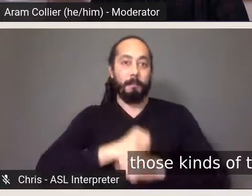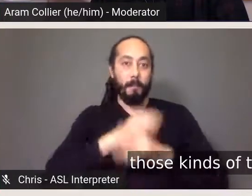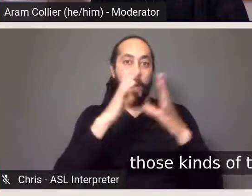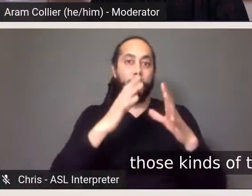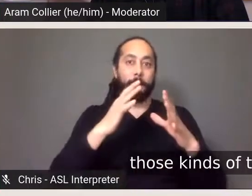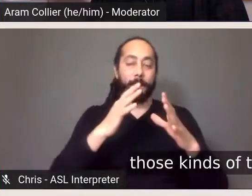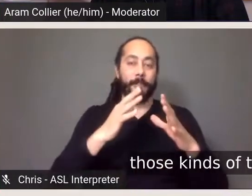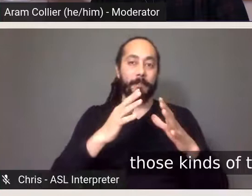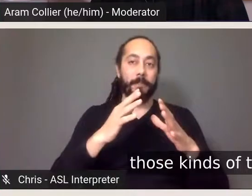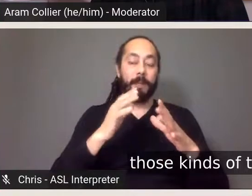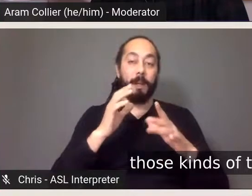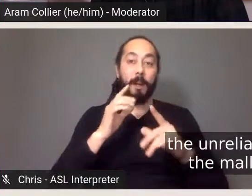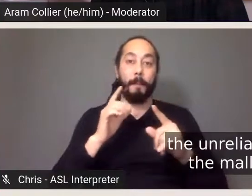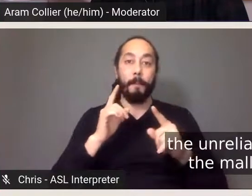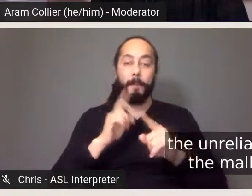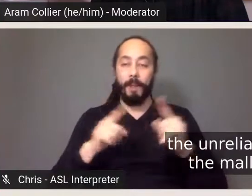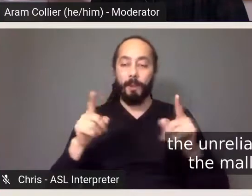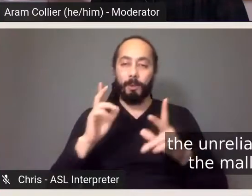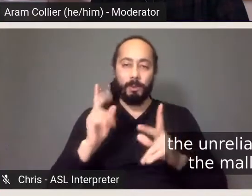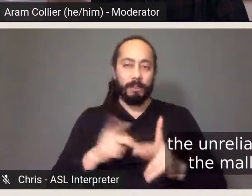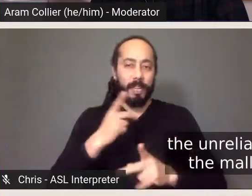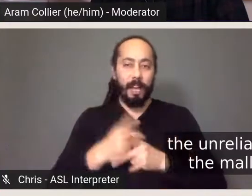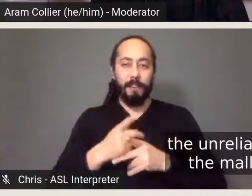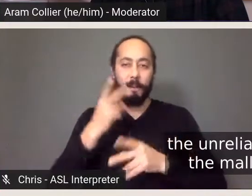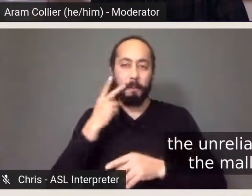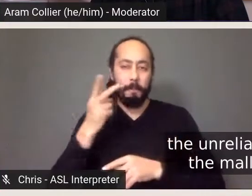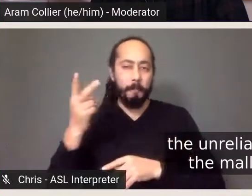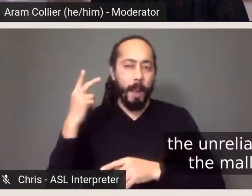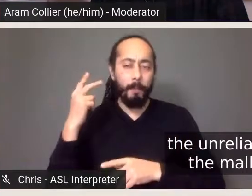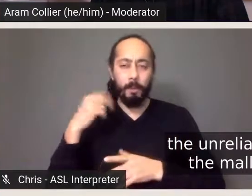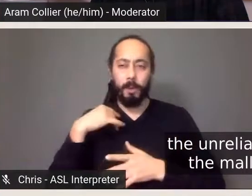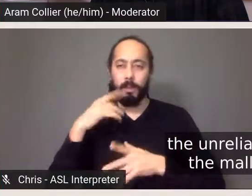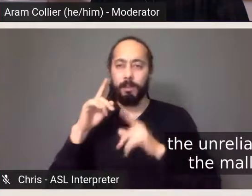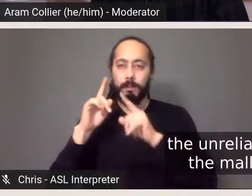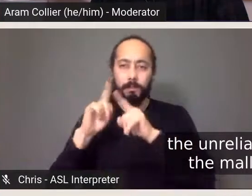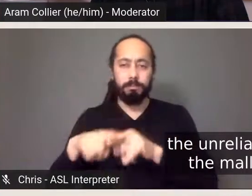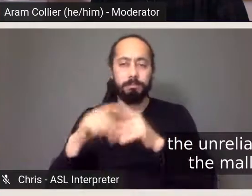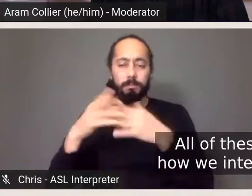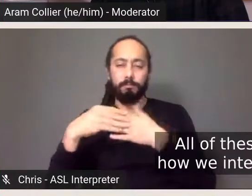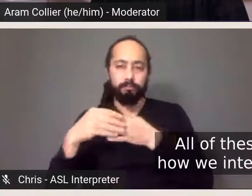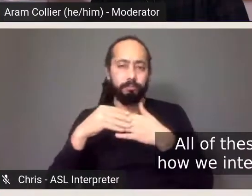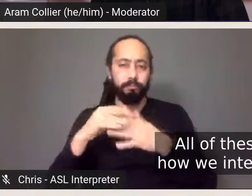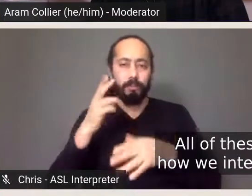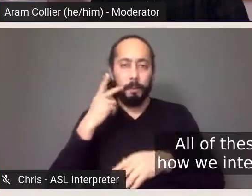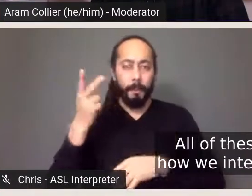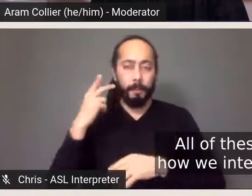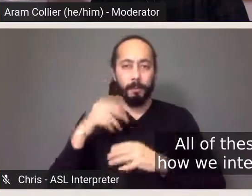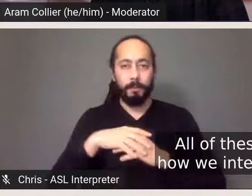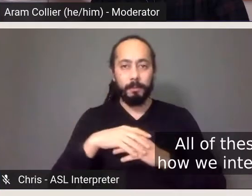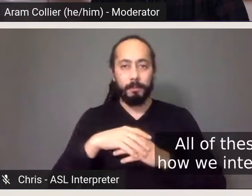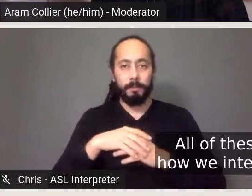of transience of memory, the unreliability of memory, the malleability, right? All of these